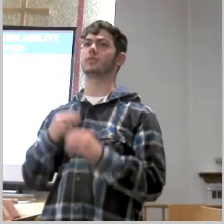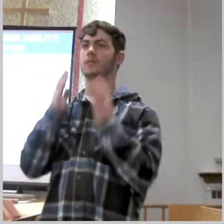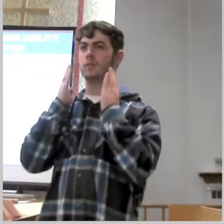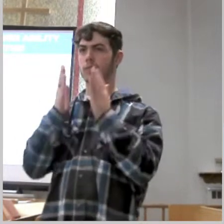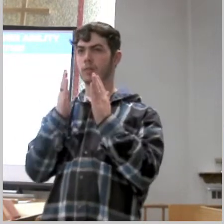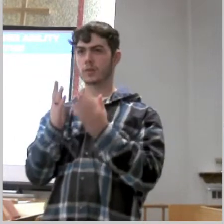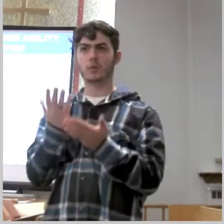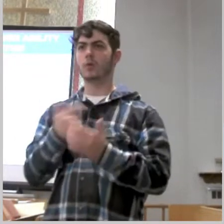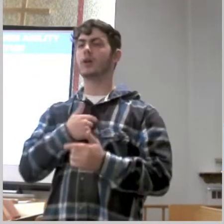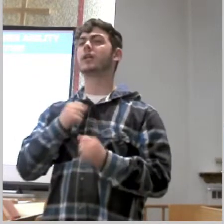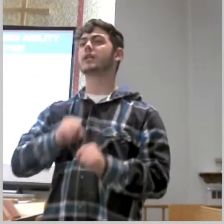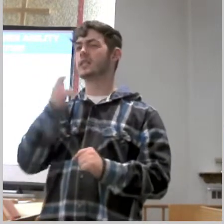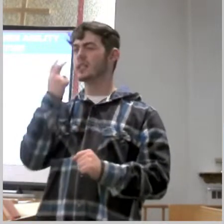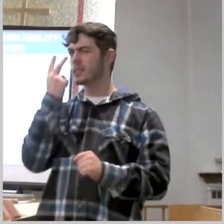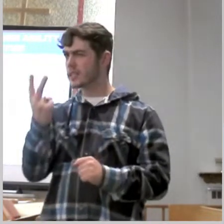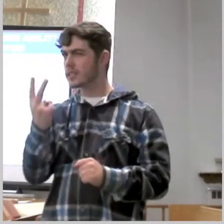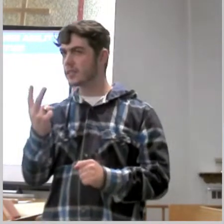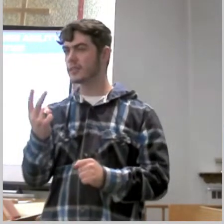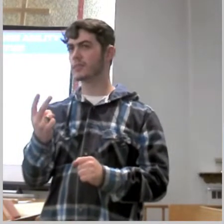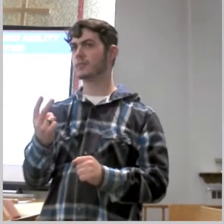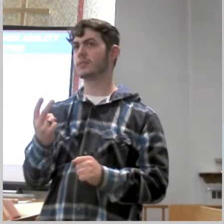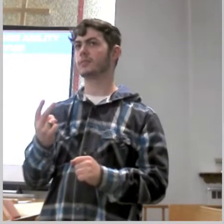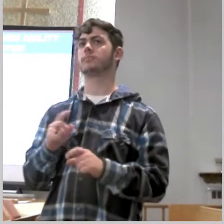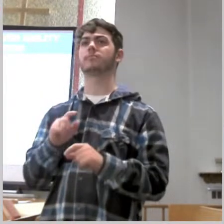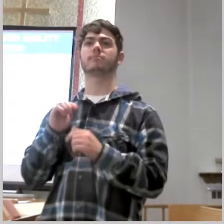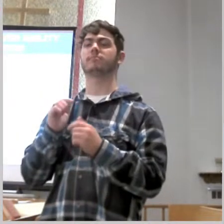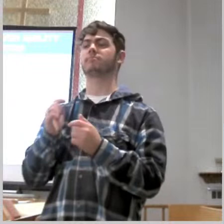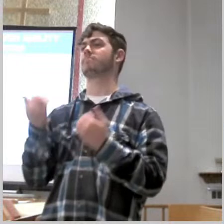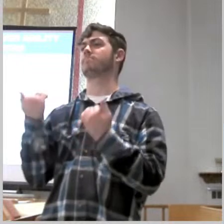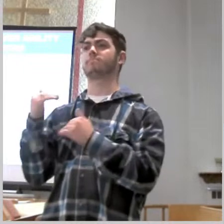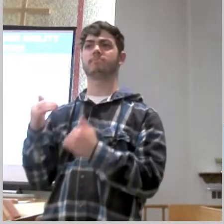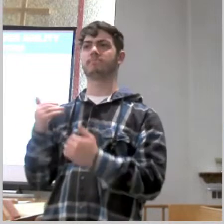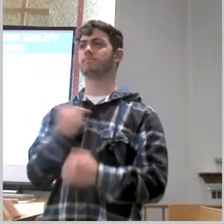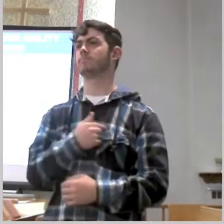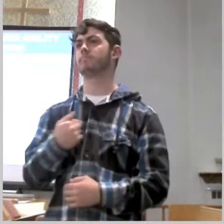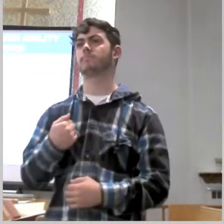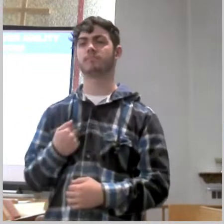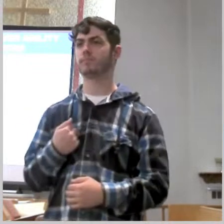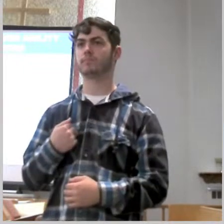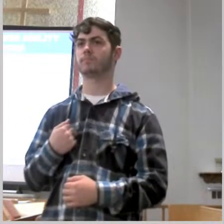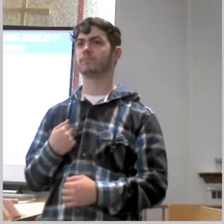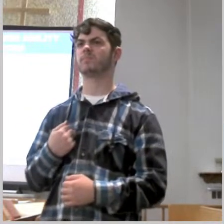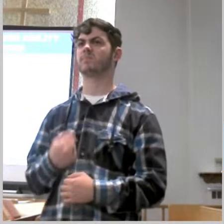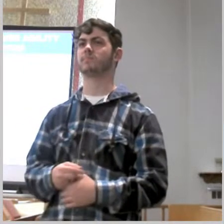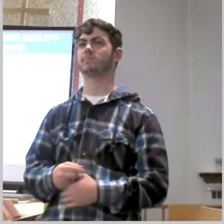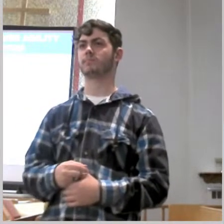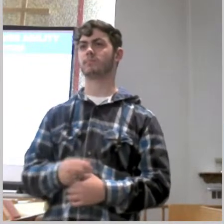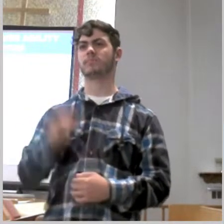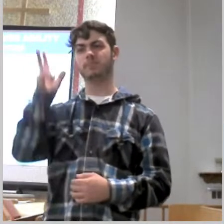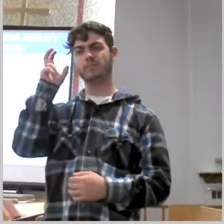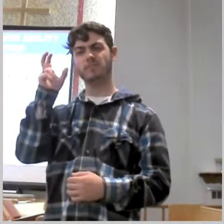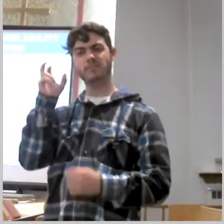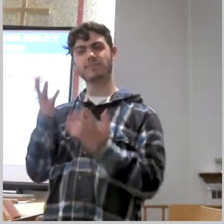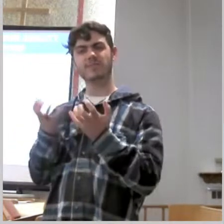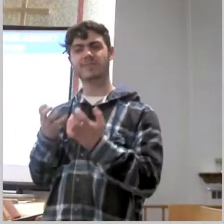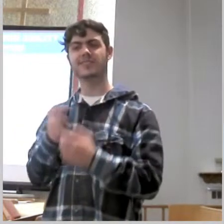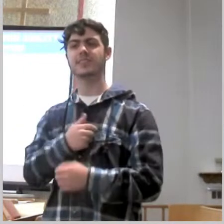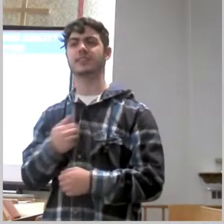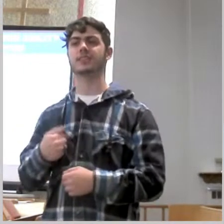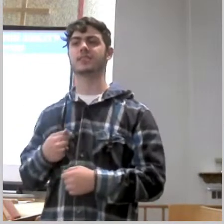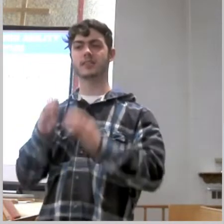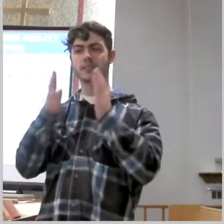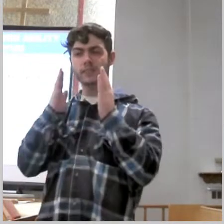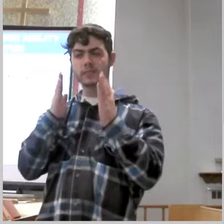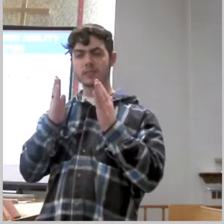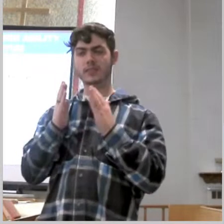really causes the momentum to kind of diminish, which is what the spiritual forces of evil want to happen. Because